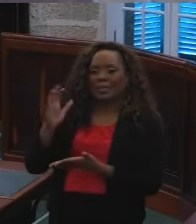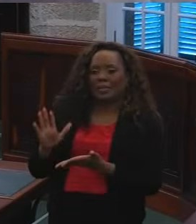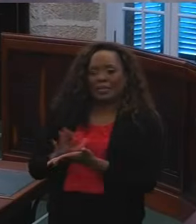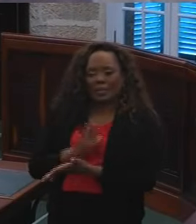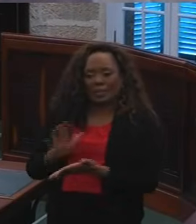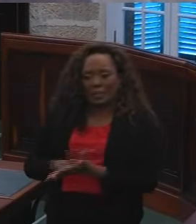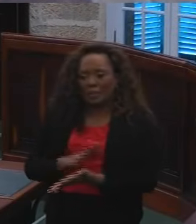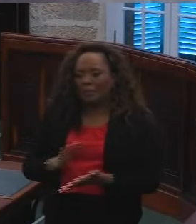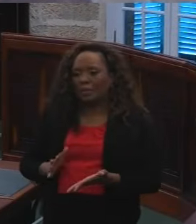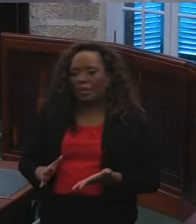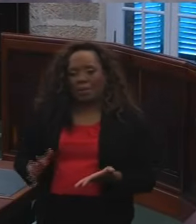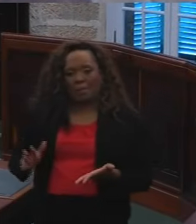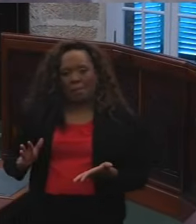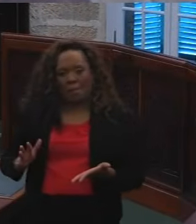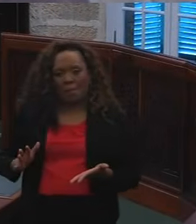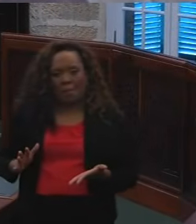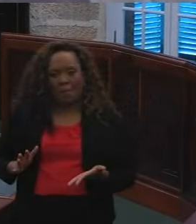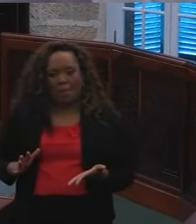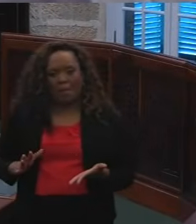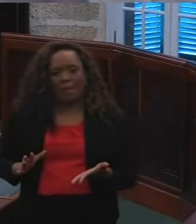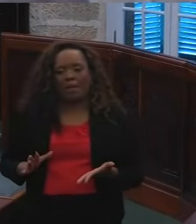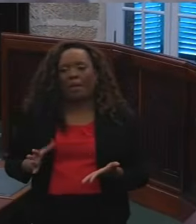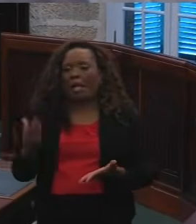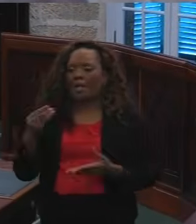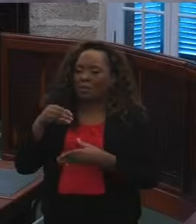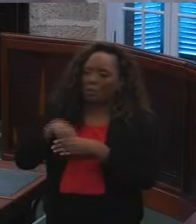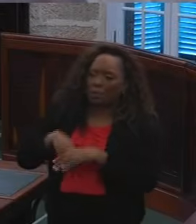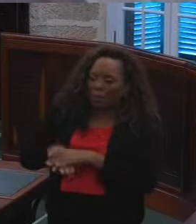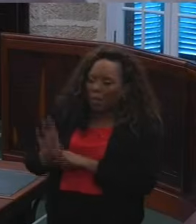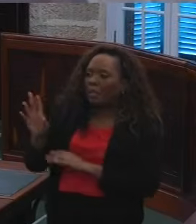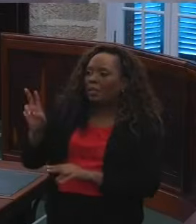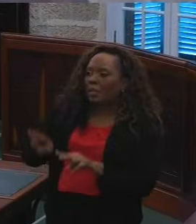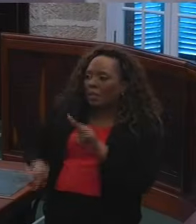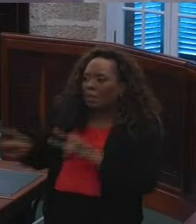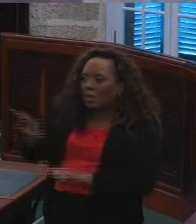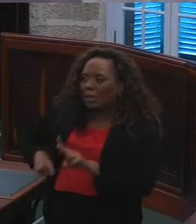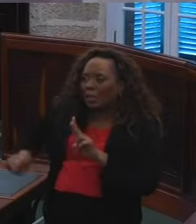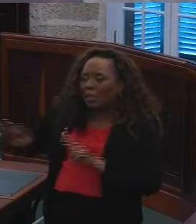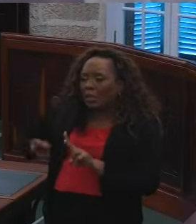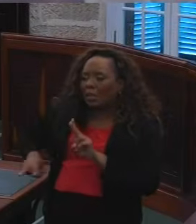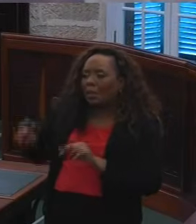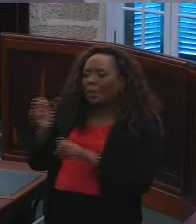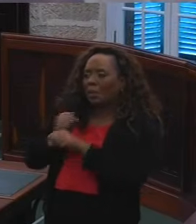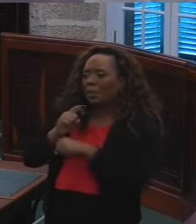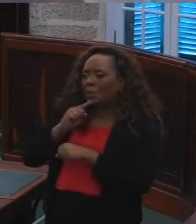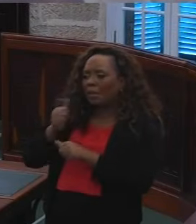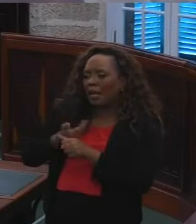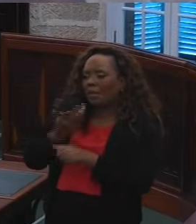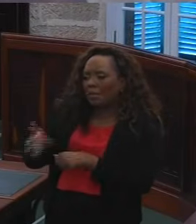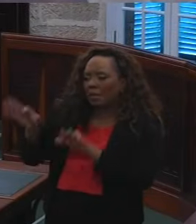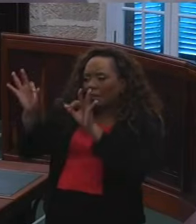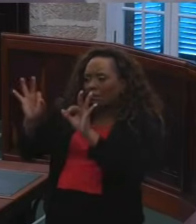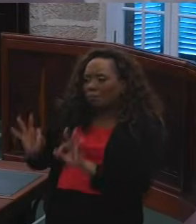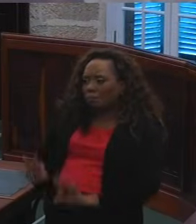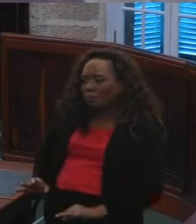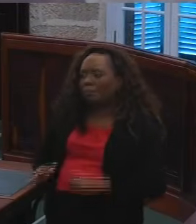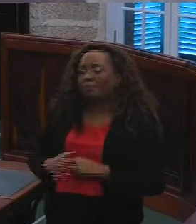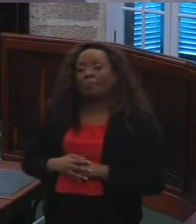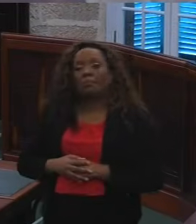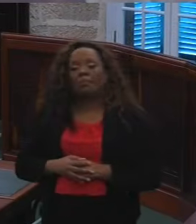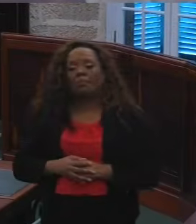through warrants issued by magistrates if necessary. Provisions is also made for revocation of registration